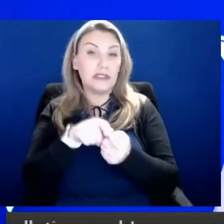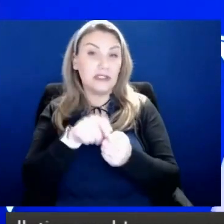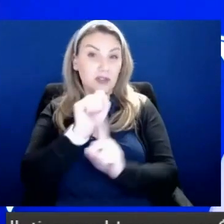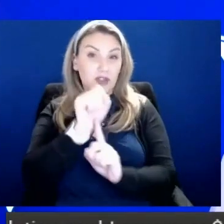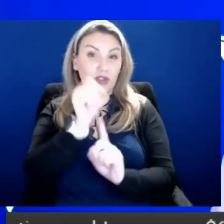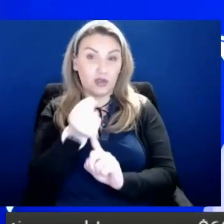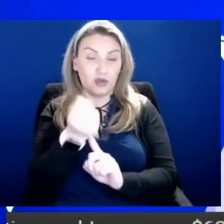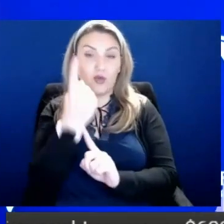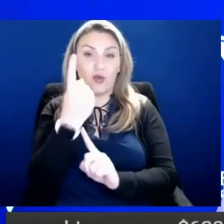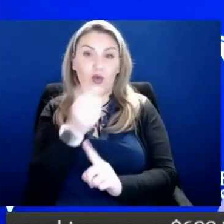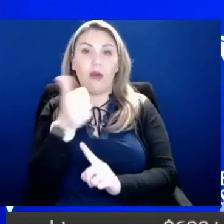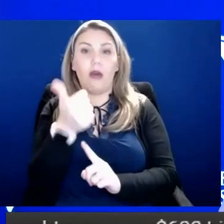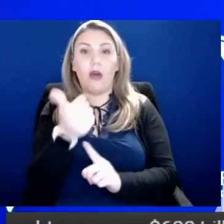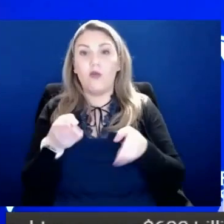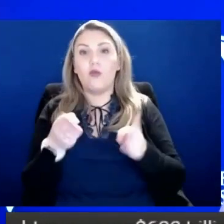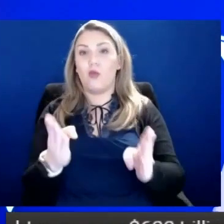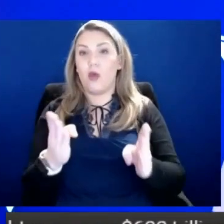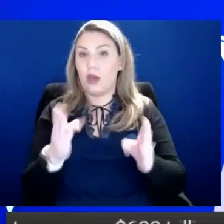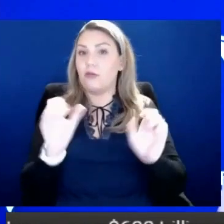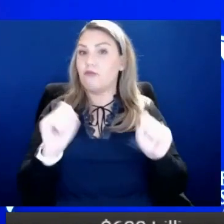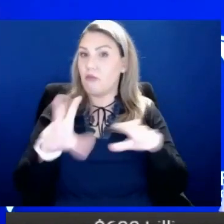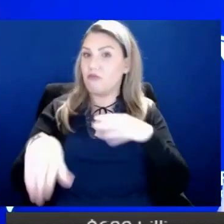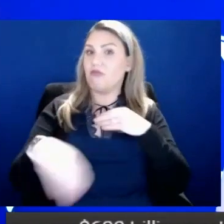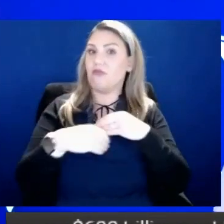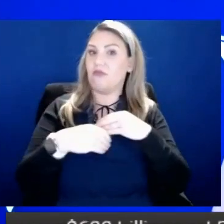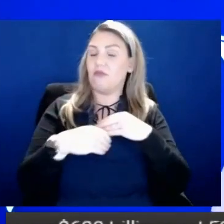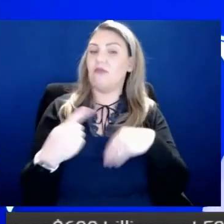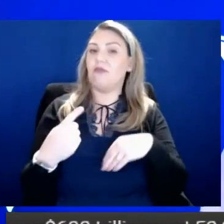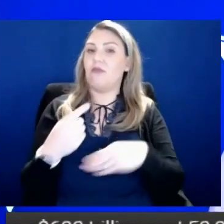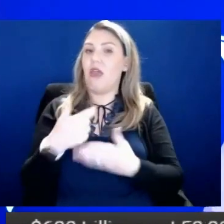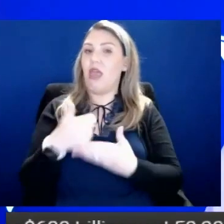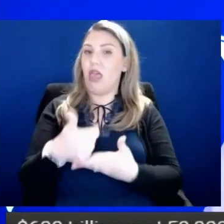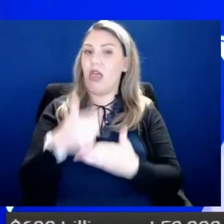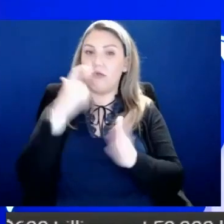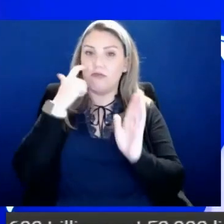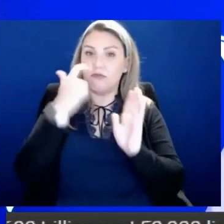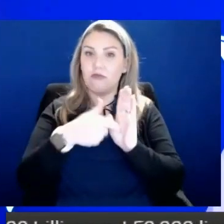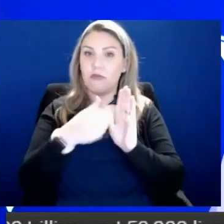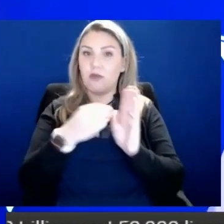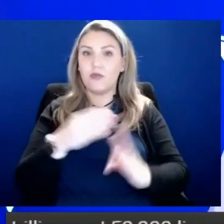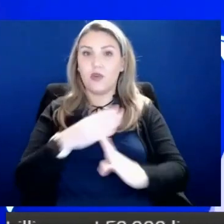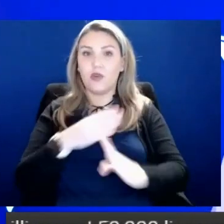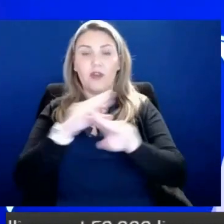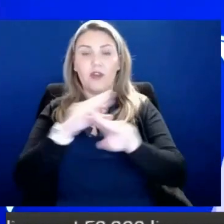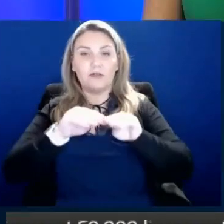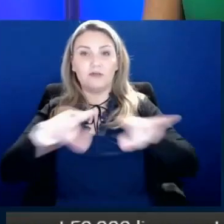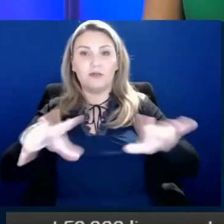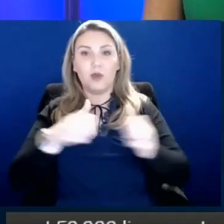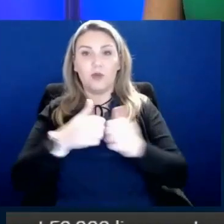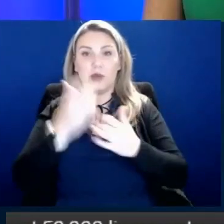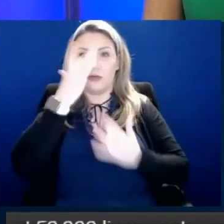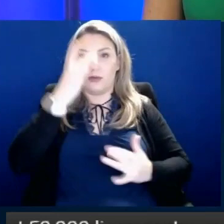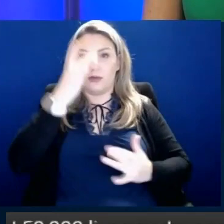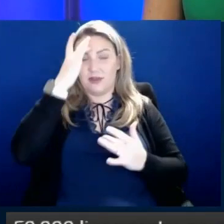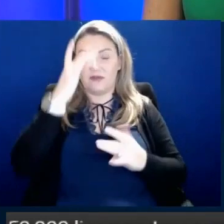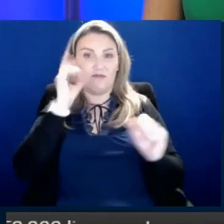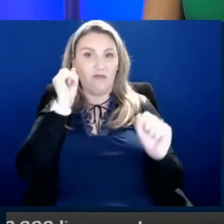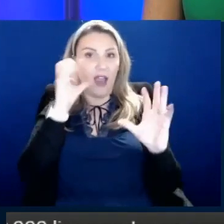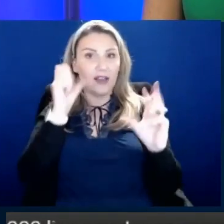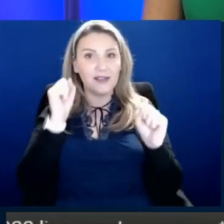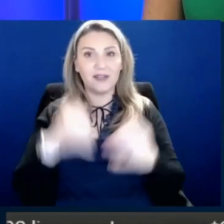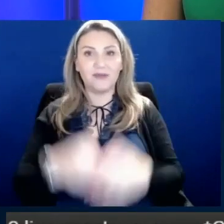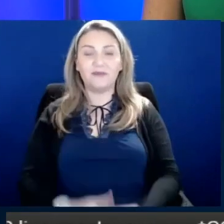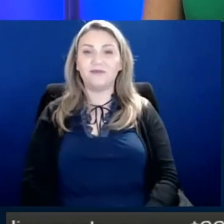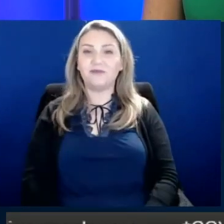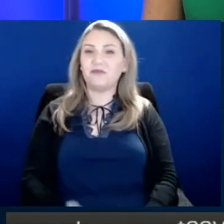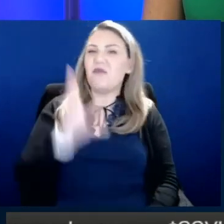other adjunct way that we can help detect and then prevent further spread of the disease. Very fascinating. Yeah. Okay, we'll check back with you here